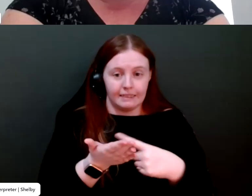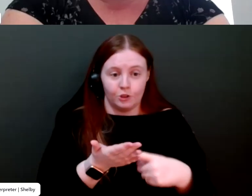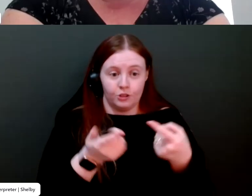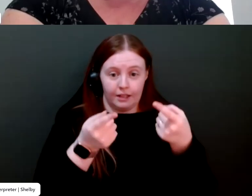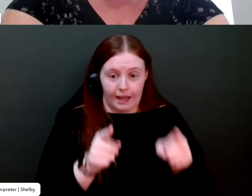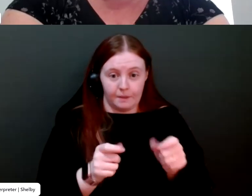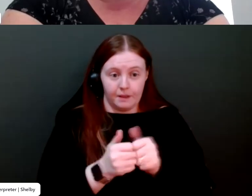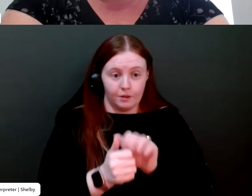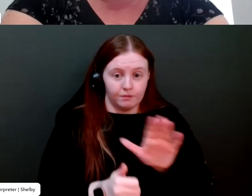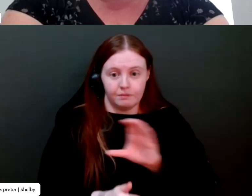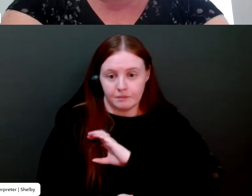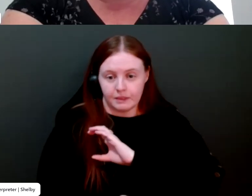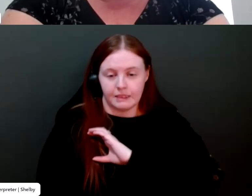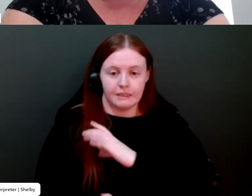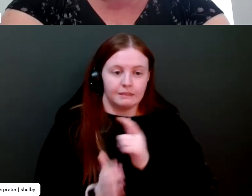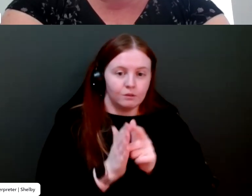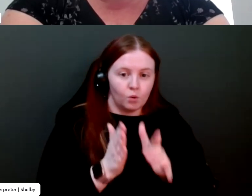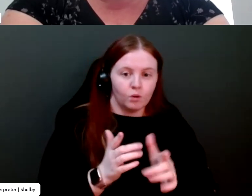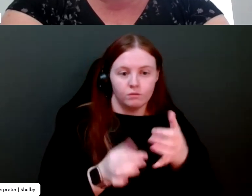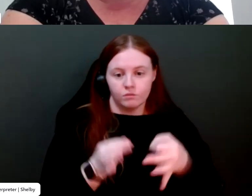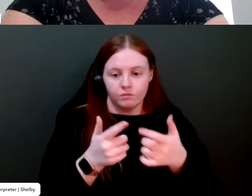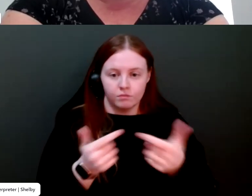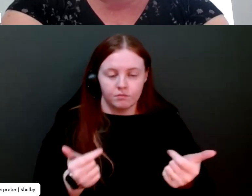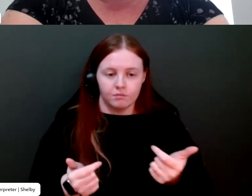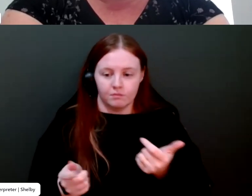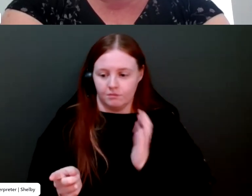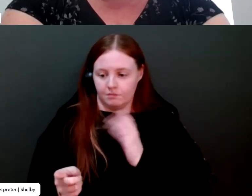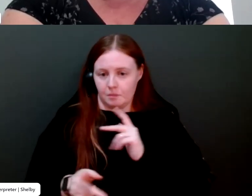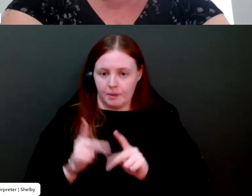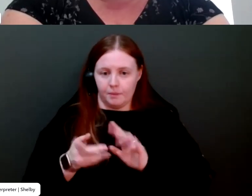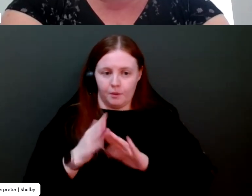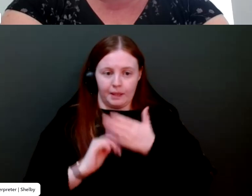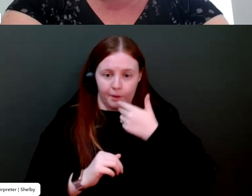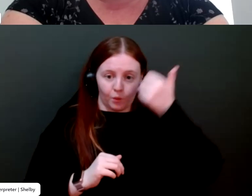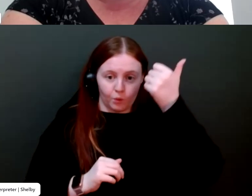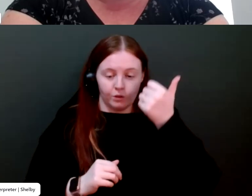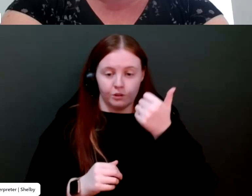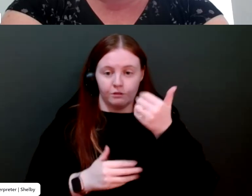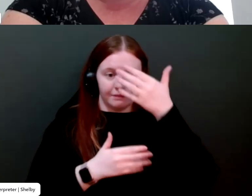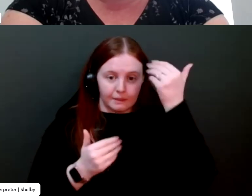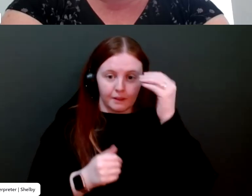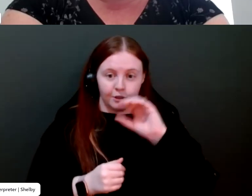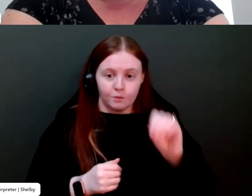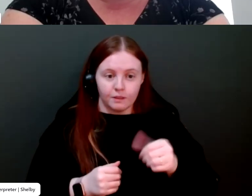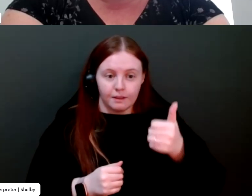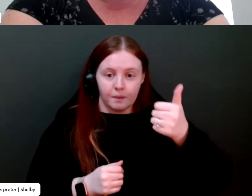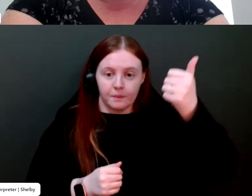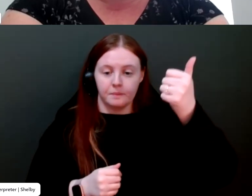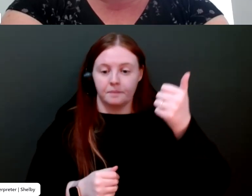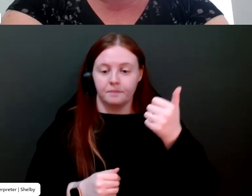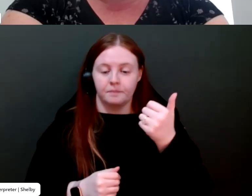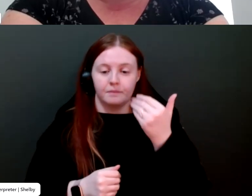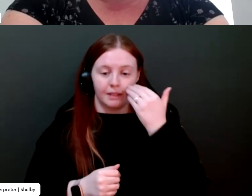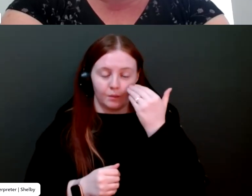our population is aging, numbers of dementias are rising as well. We know it's going